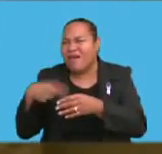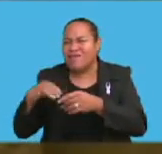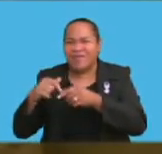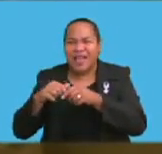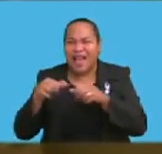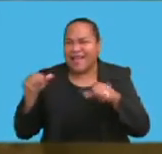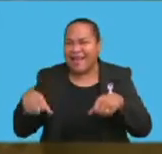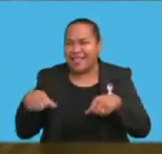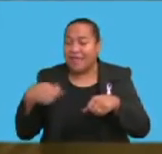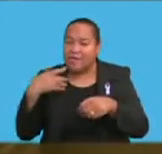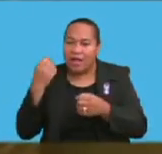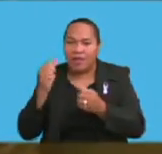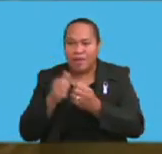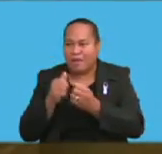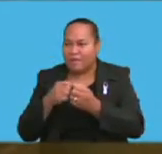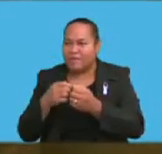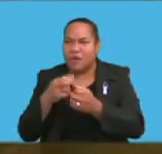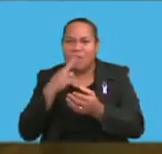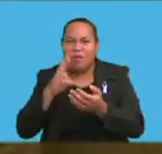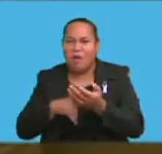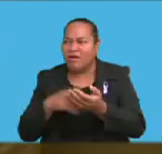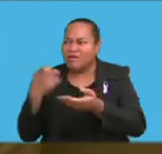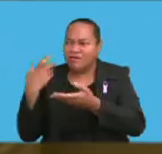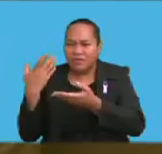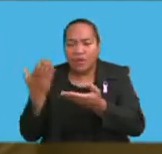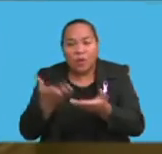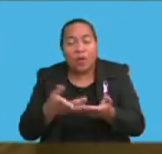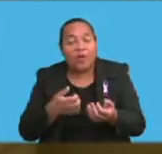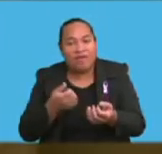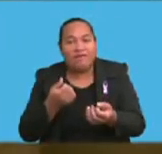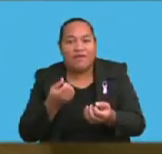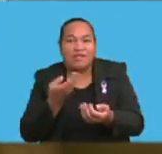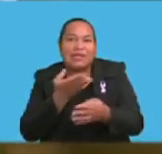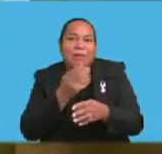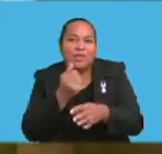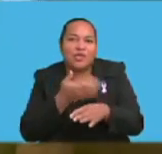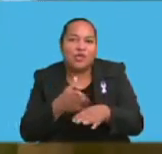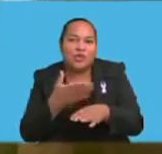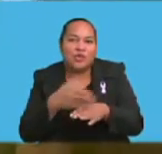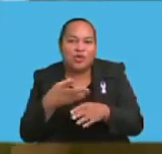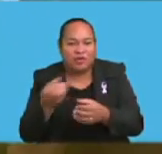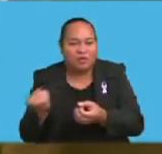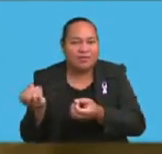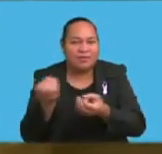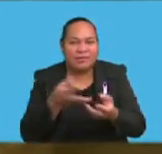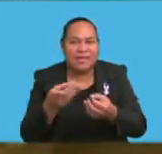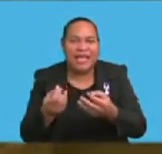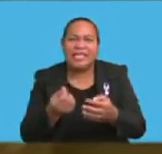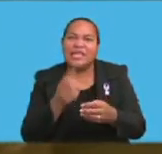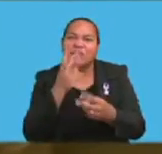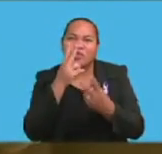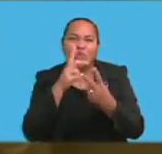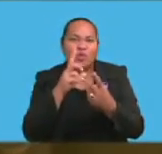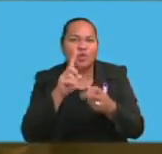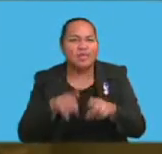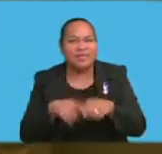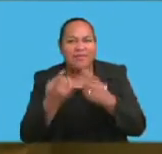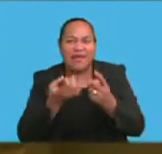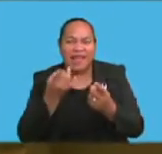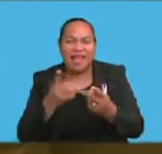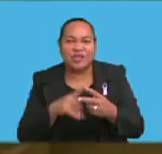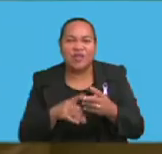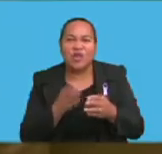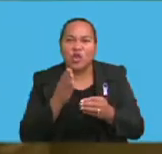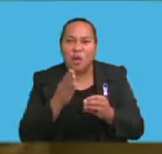have released a few varieties as well, Madam Speaker, about 2 tomato varieties, and of